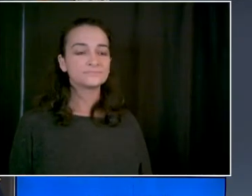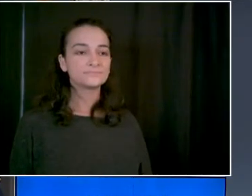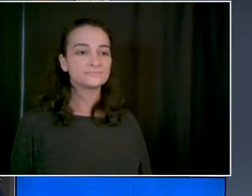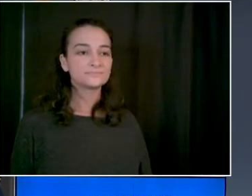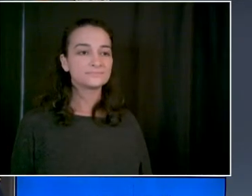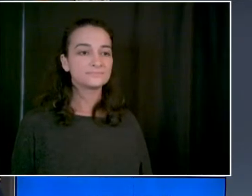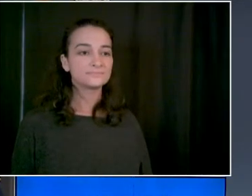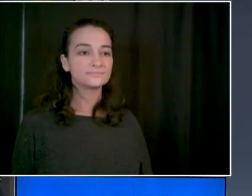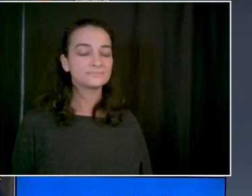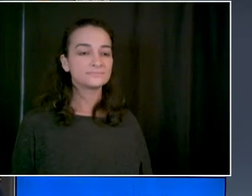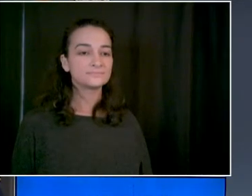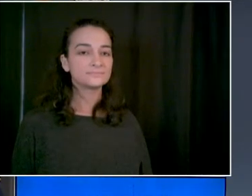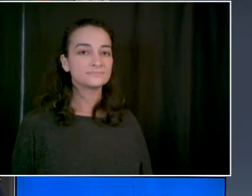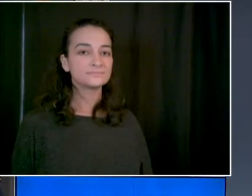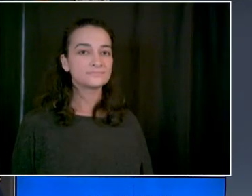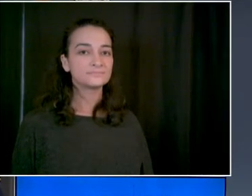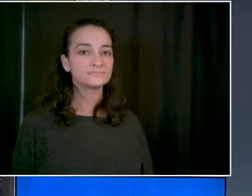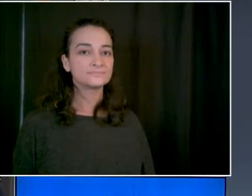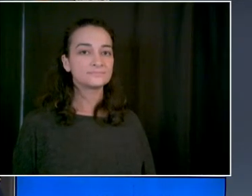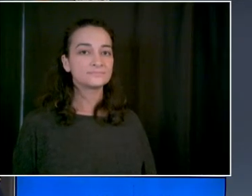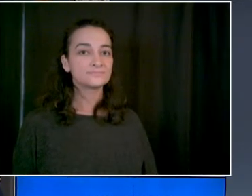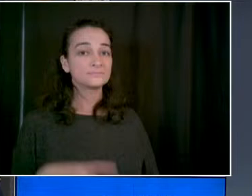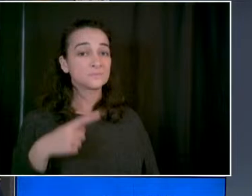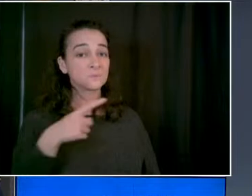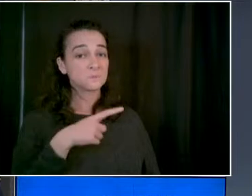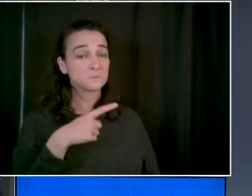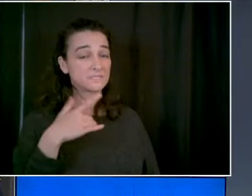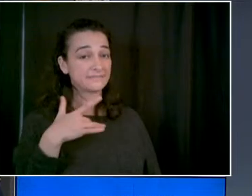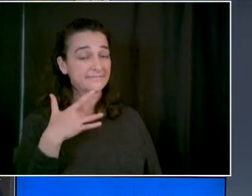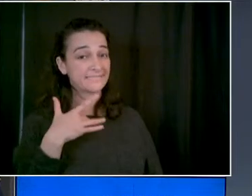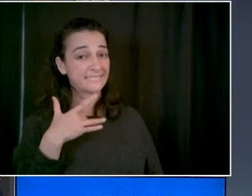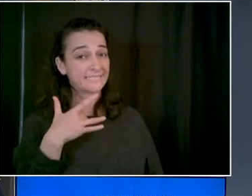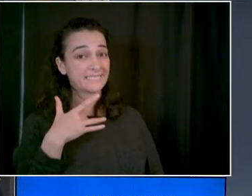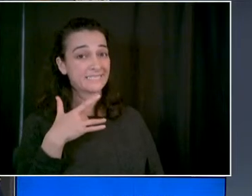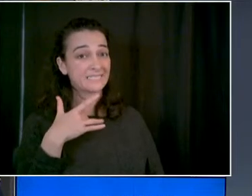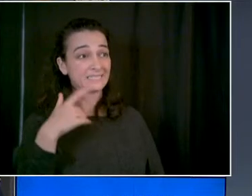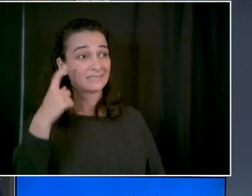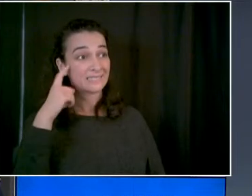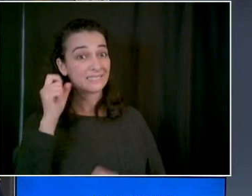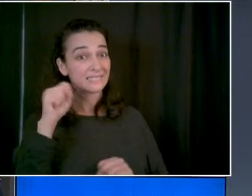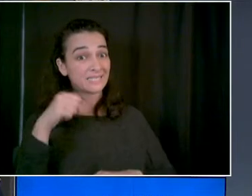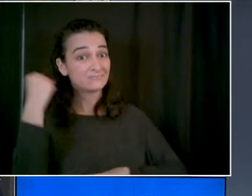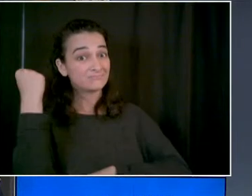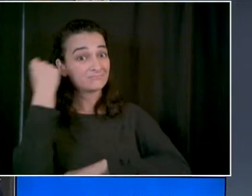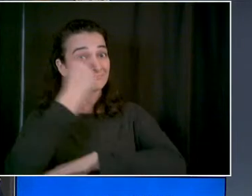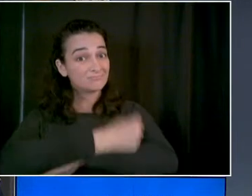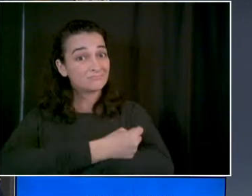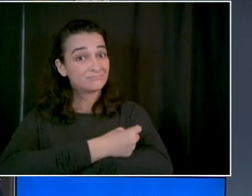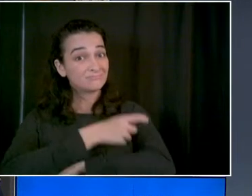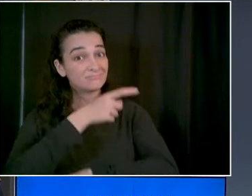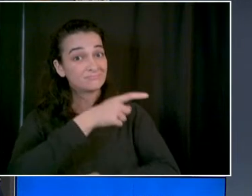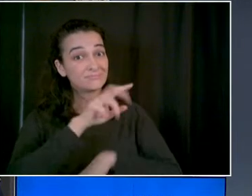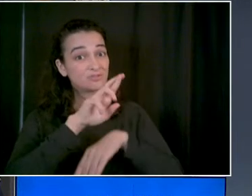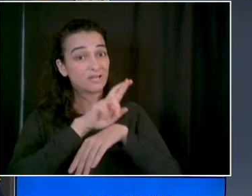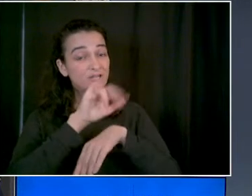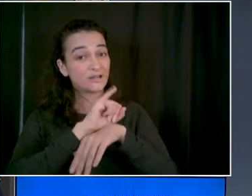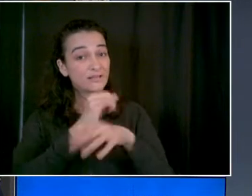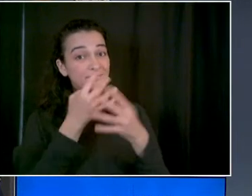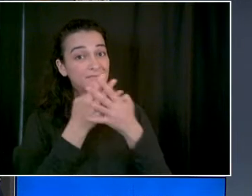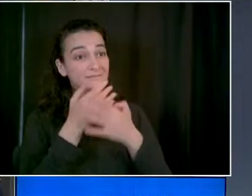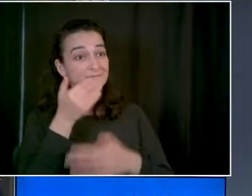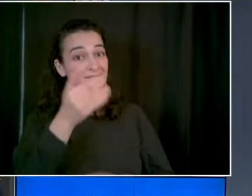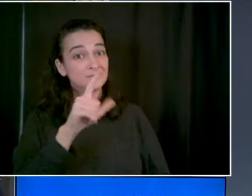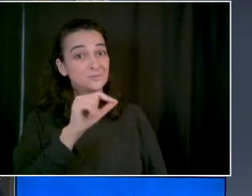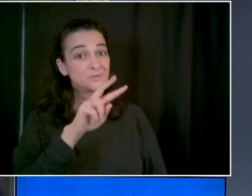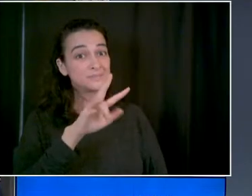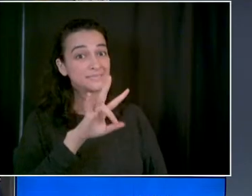Island in 2027, which is when it's supposed to close? And is it possible that you would look at the possibility of taking those